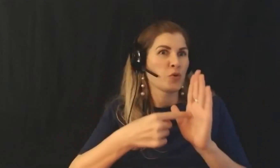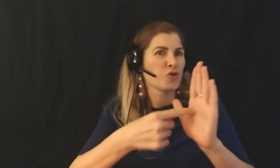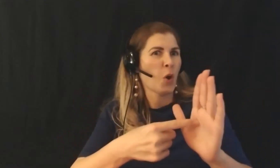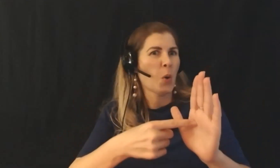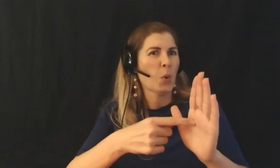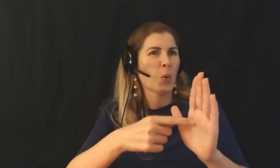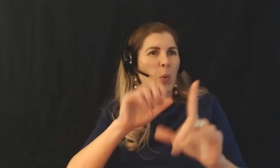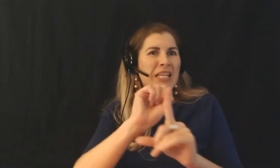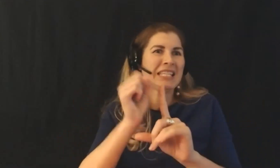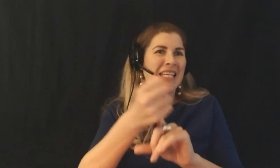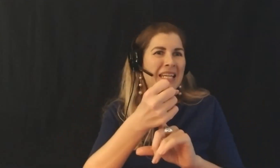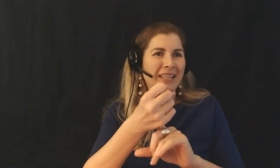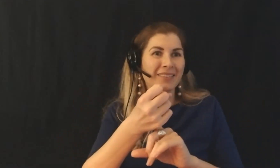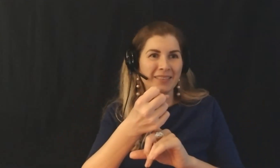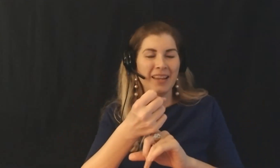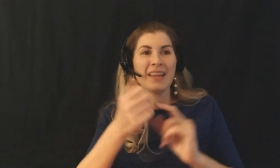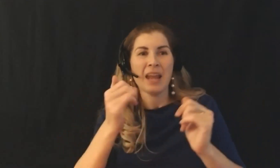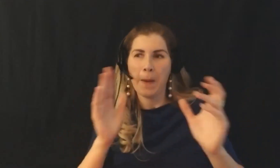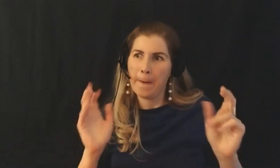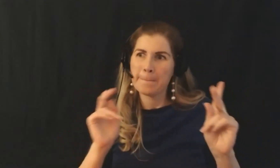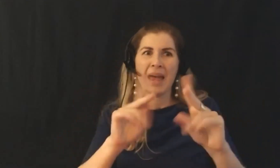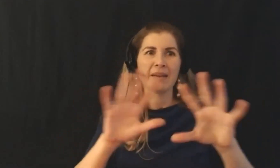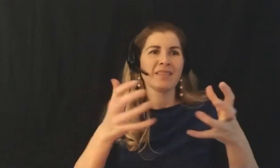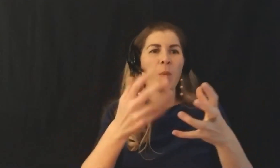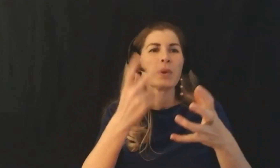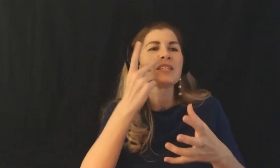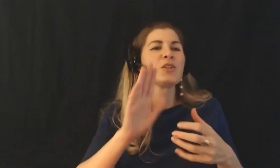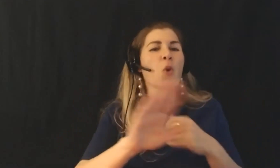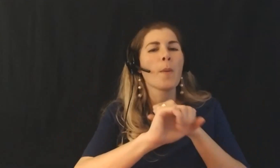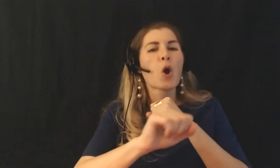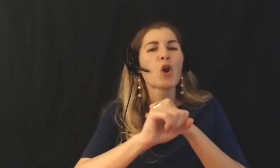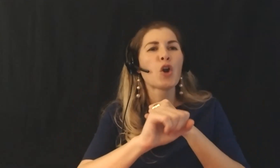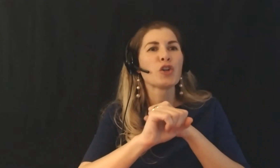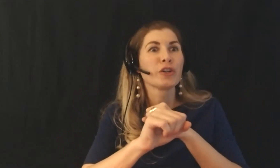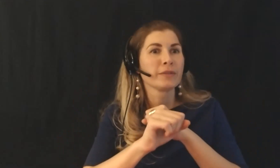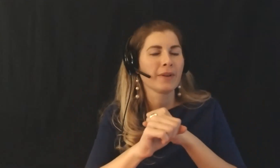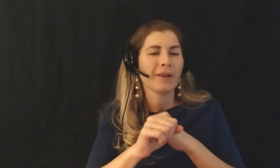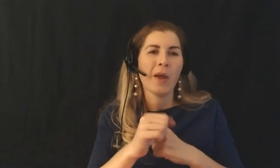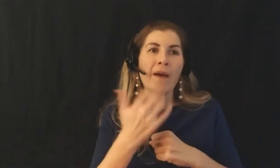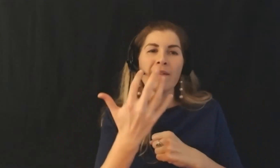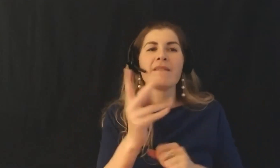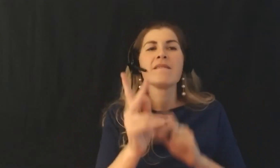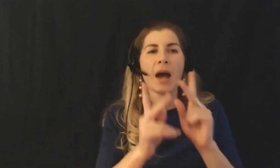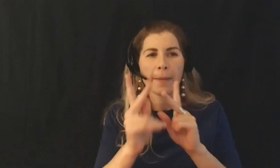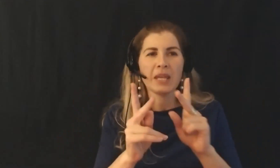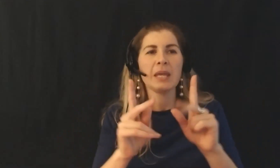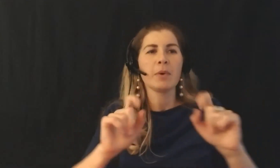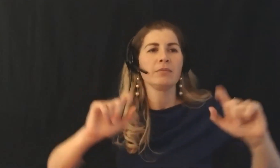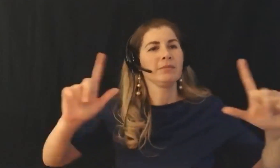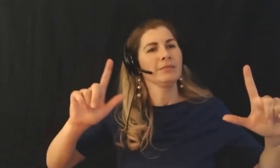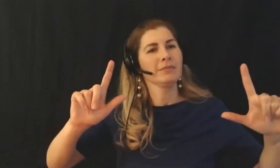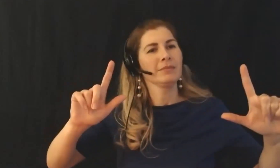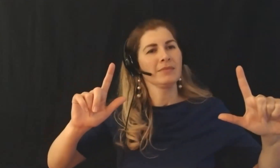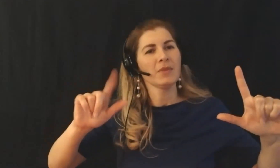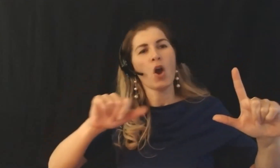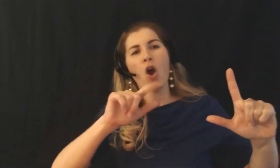breakout rooms, and right now we all came back. I want to see one of your commercial creations. I only have 5 people visible on the screen. So Seth, that doesn't